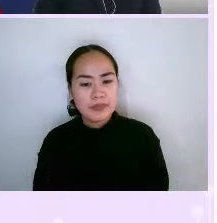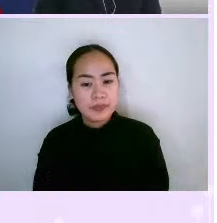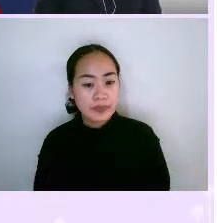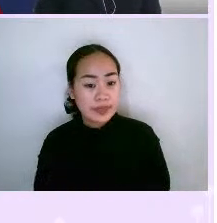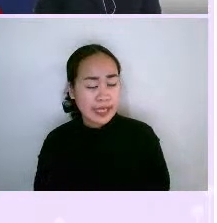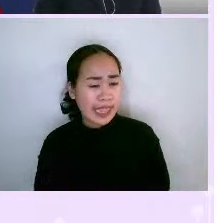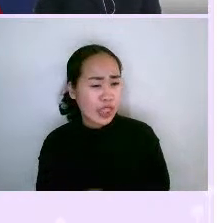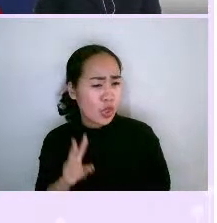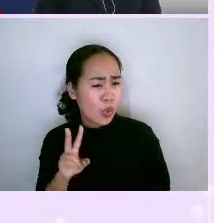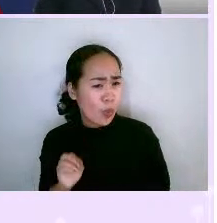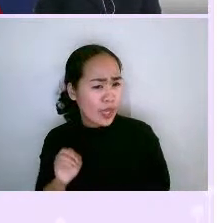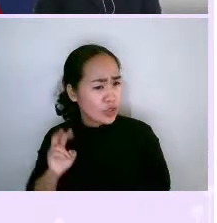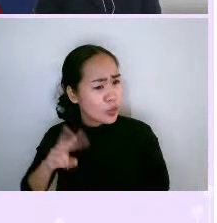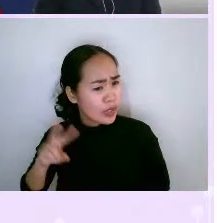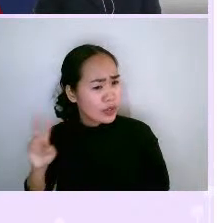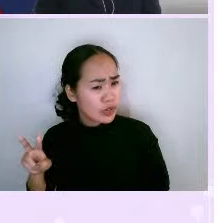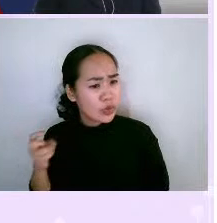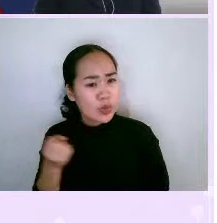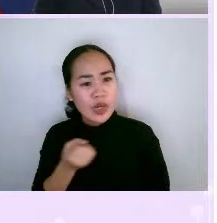there are around